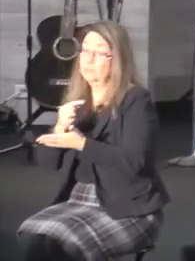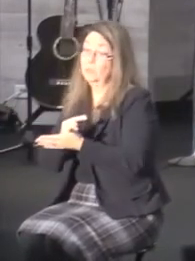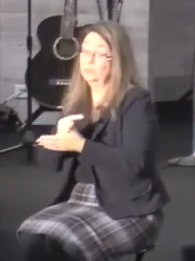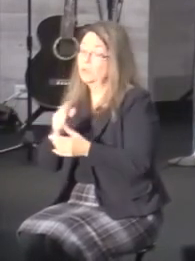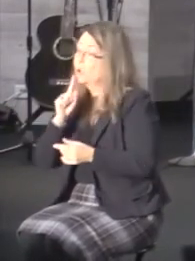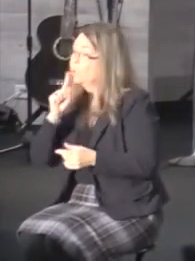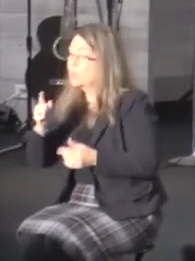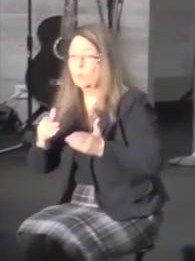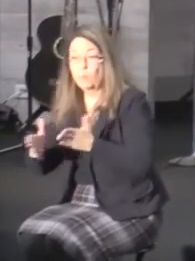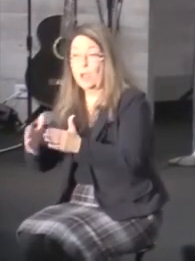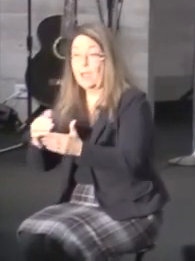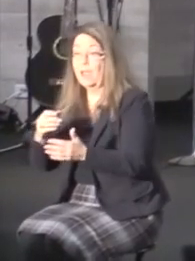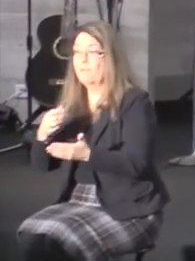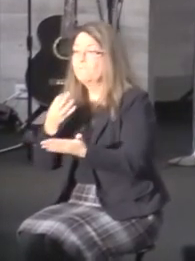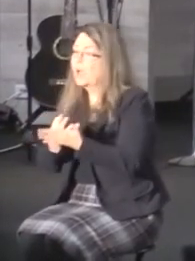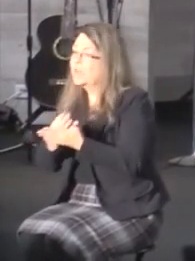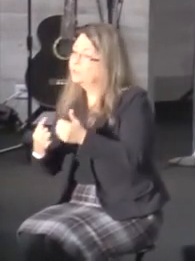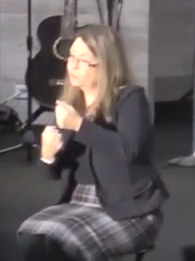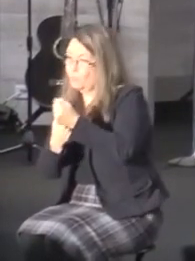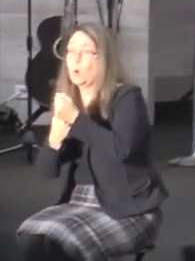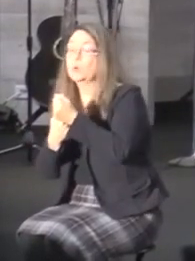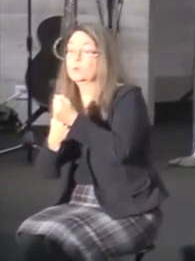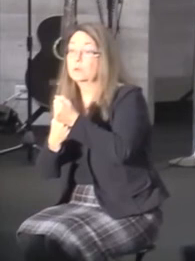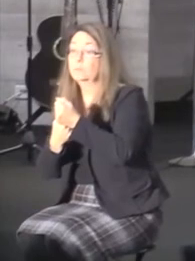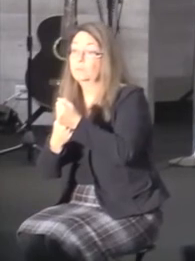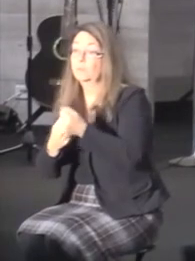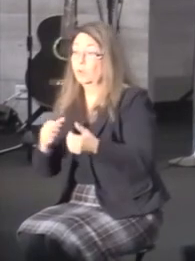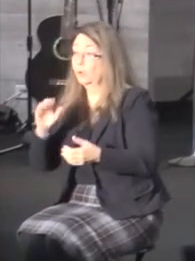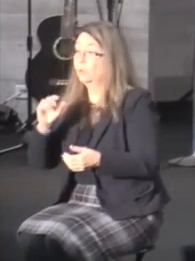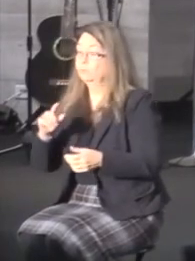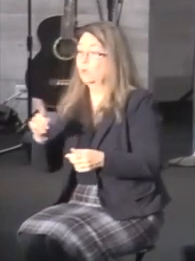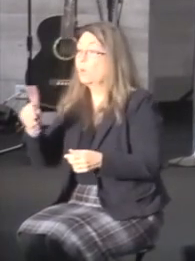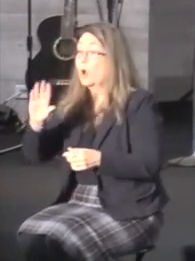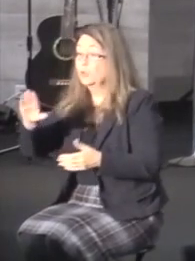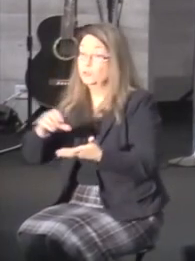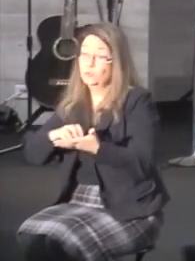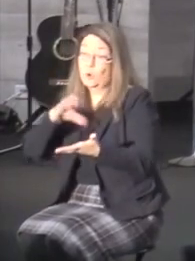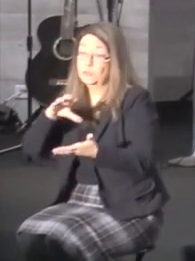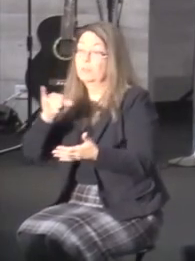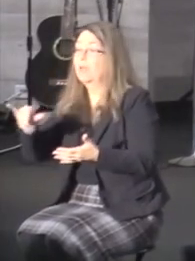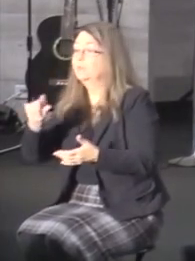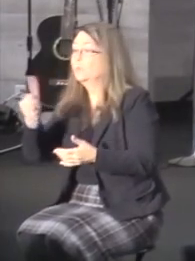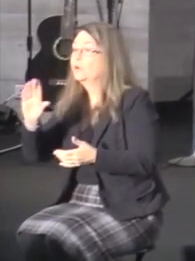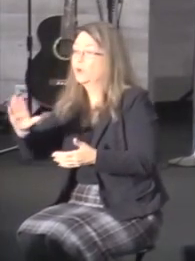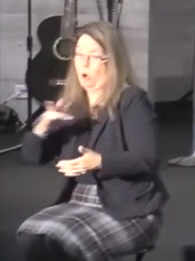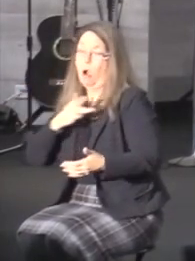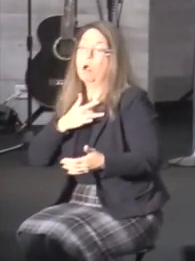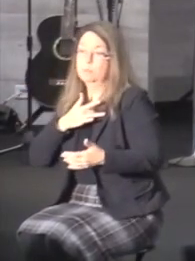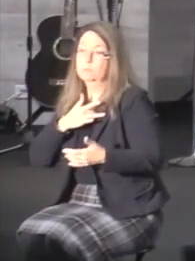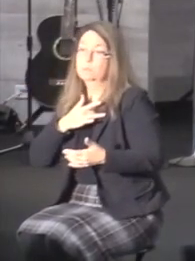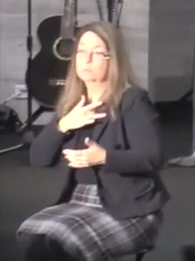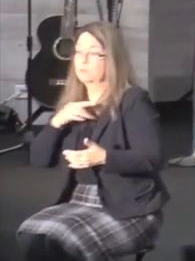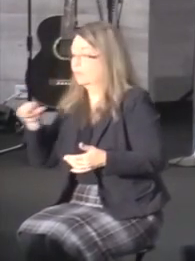way. It was through their financial support. And you know what the truth is? Where your treasure is, that's where your heart is. And the church at Philippi,